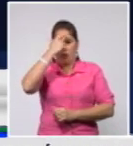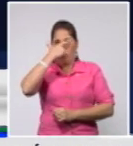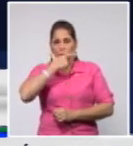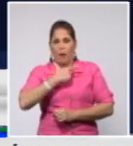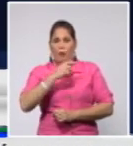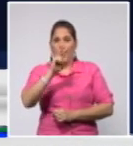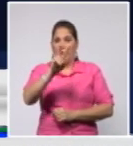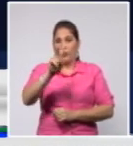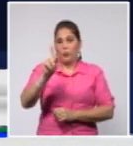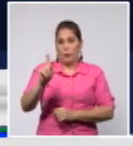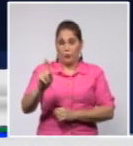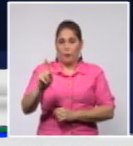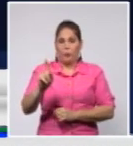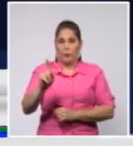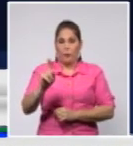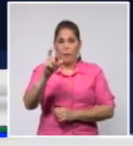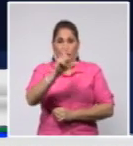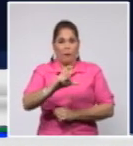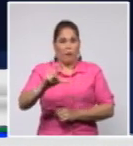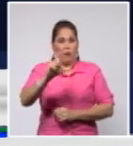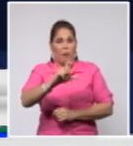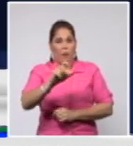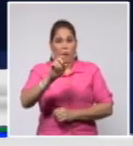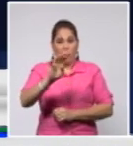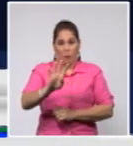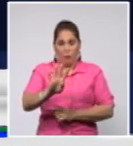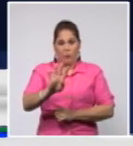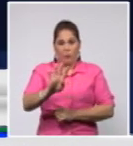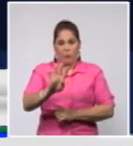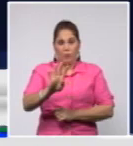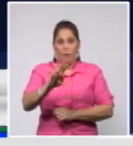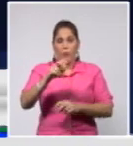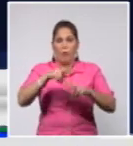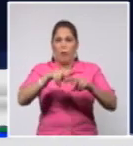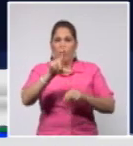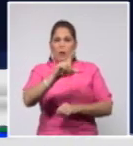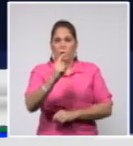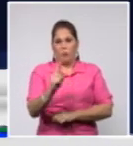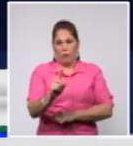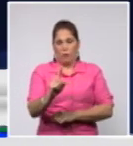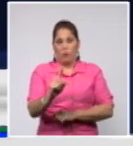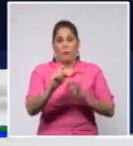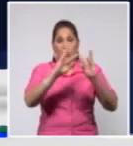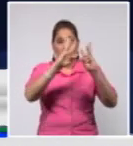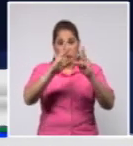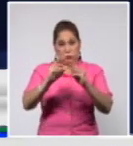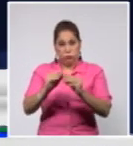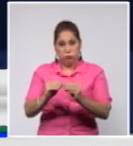hospital in Holguín. This means that, to date,